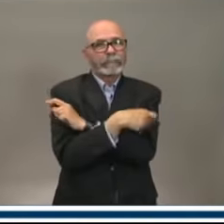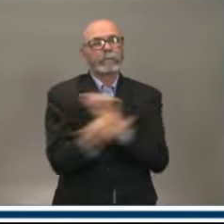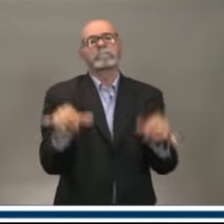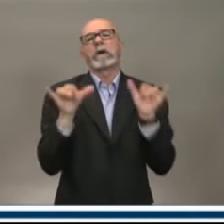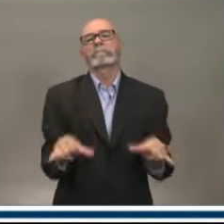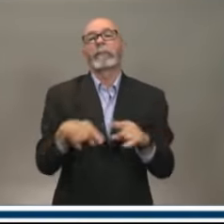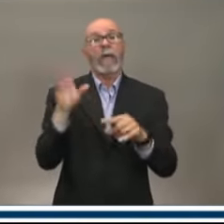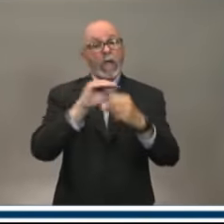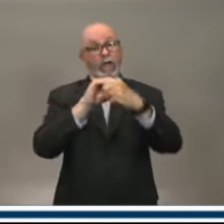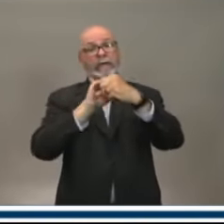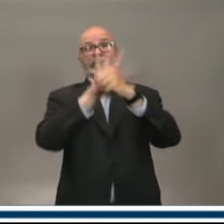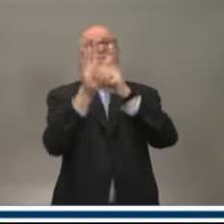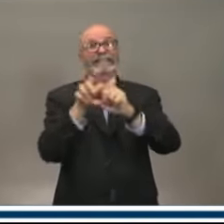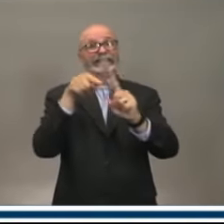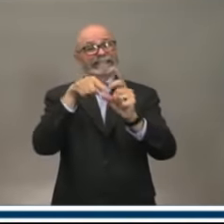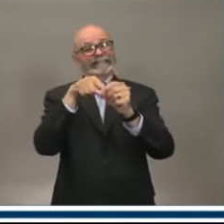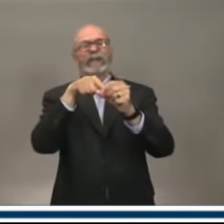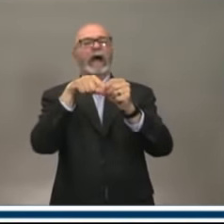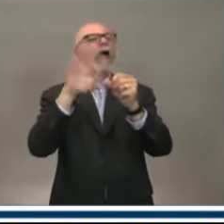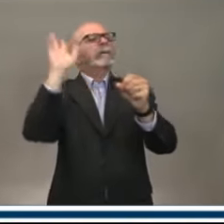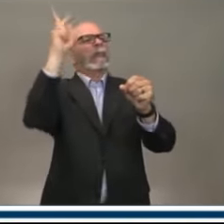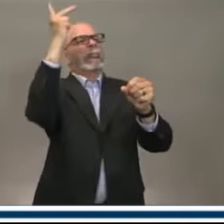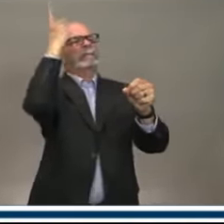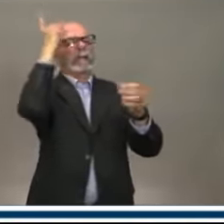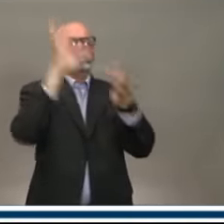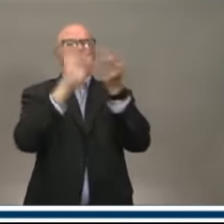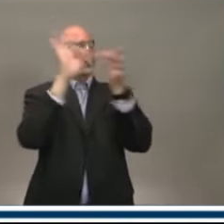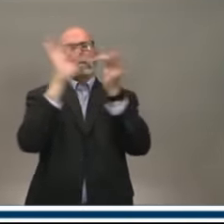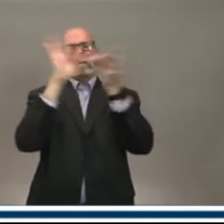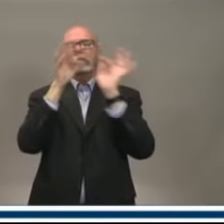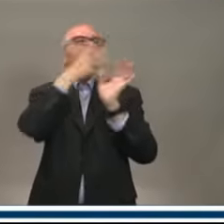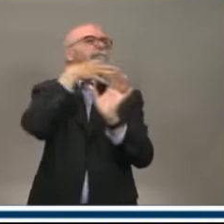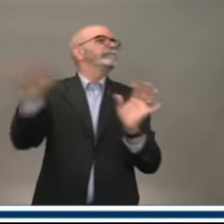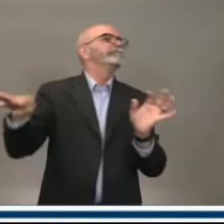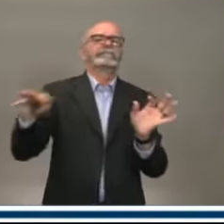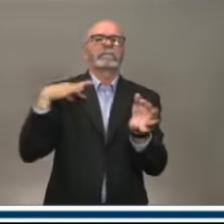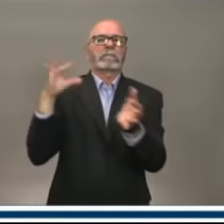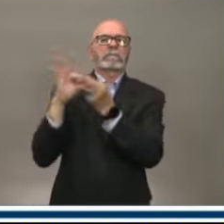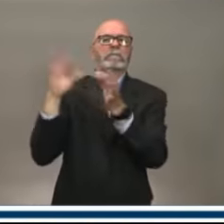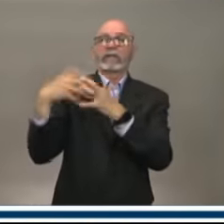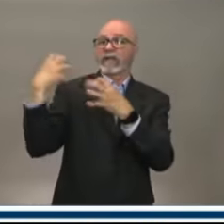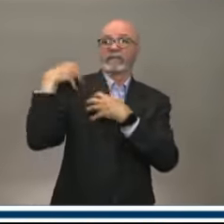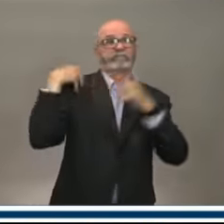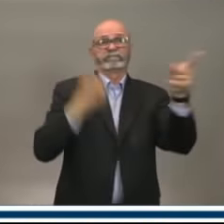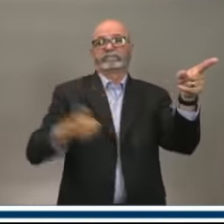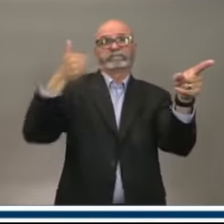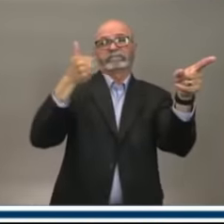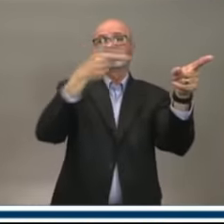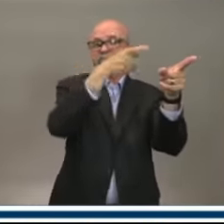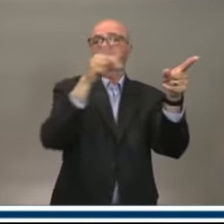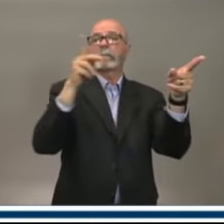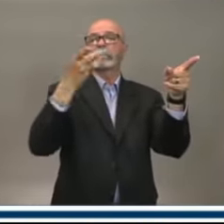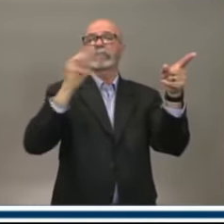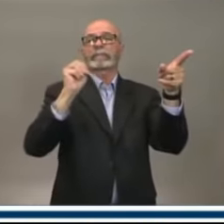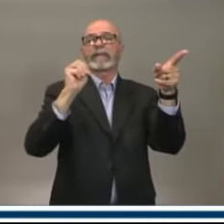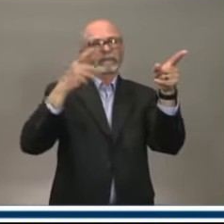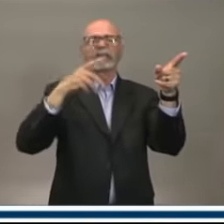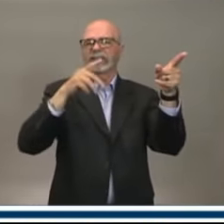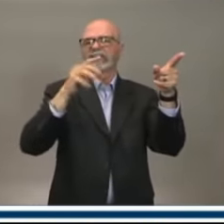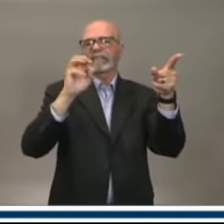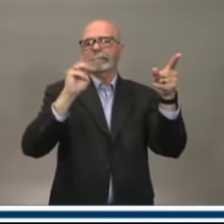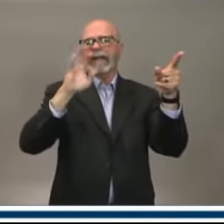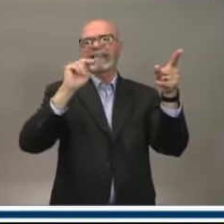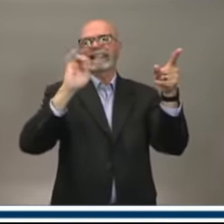and discredit our chief medical officer, who is helping us get through this unprecedented time. It's one thing to come after me